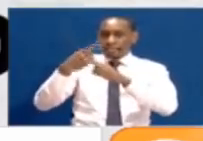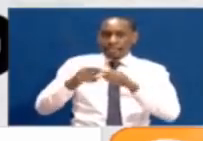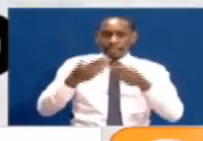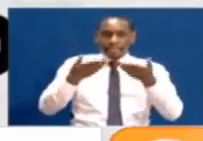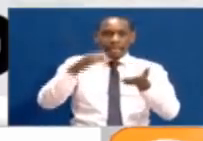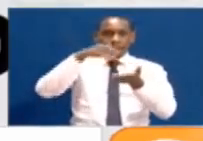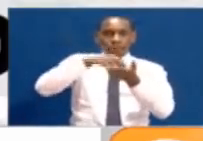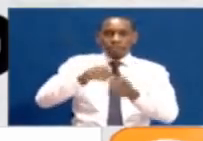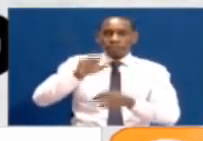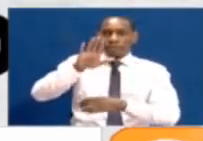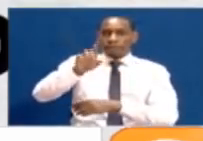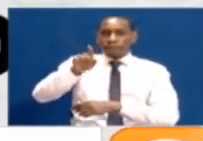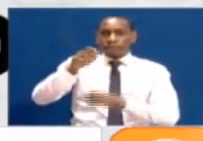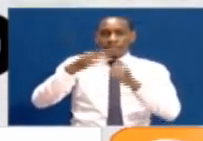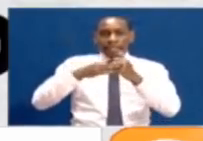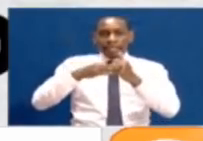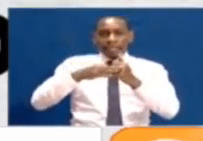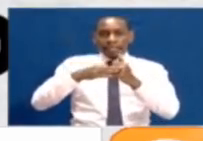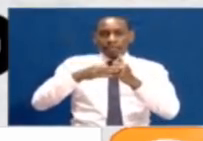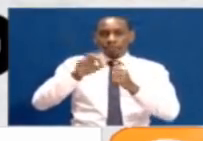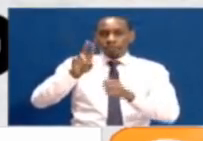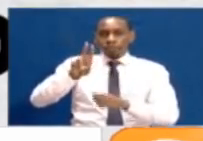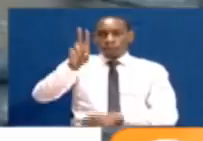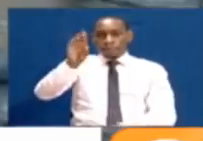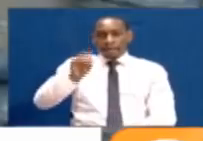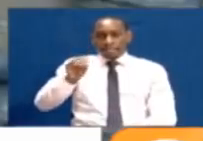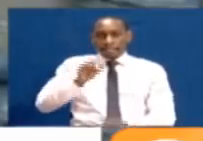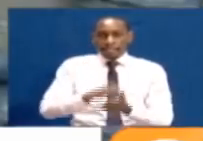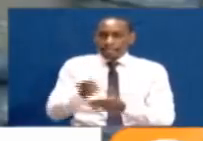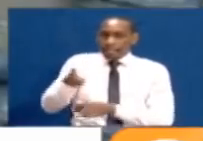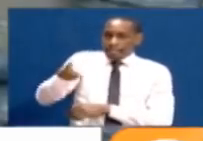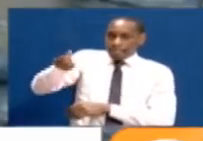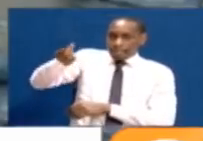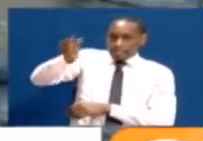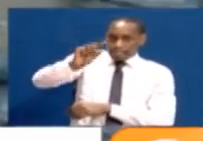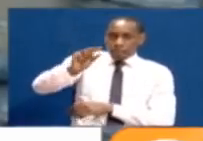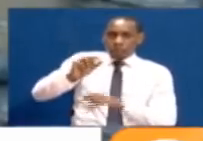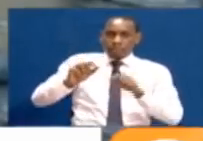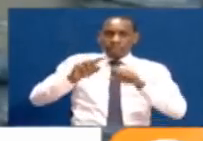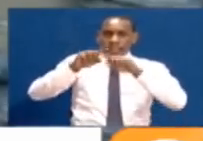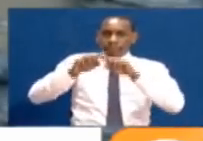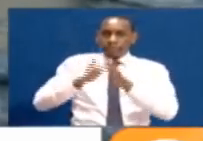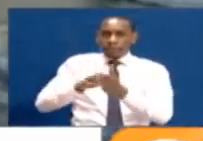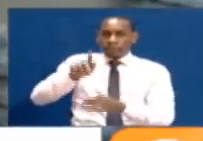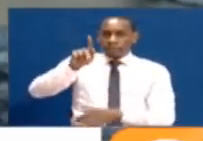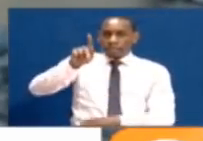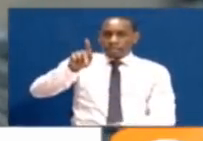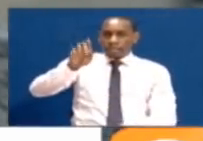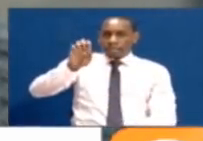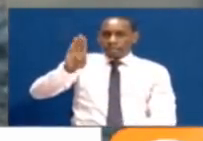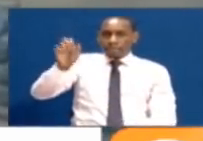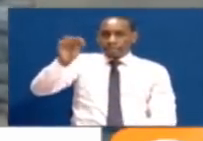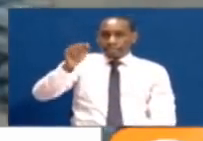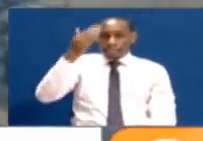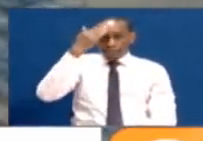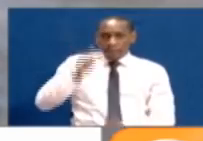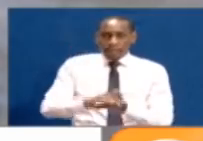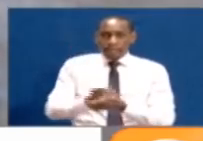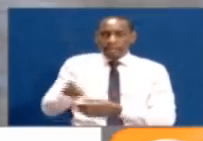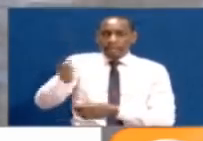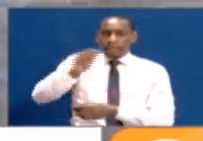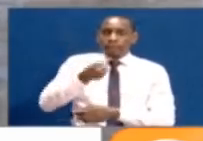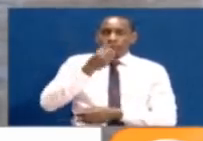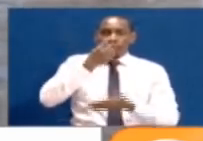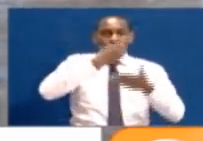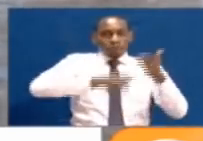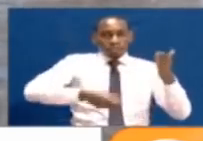sitting at 5.82%. The rise, according to KNBS, is due to hikes in food